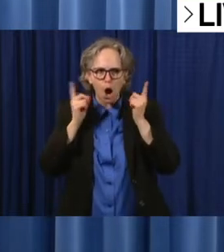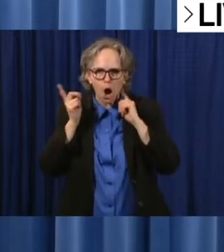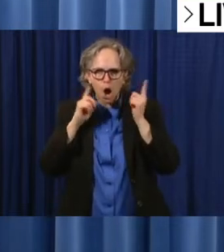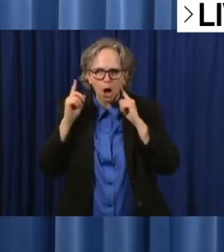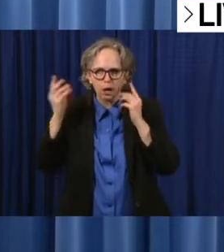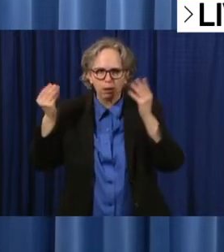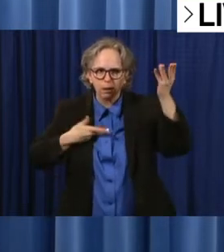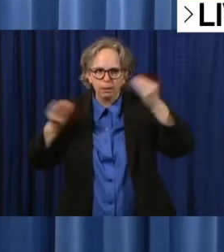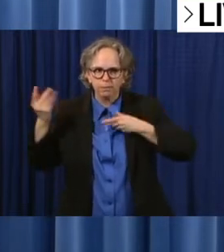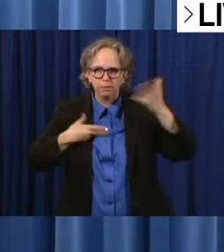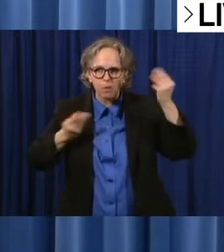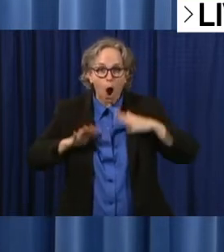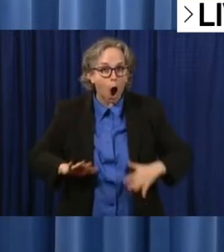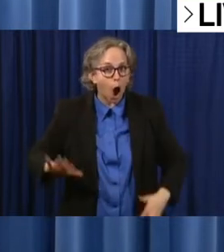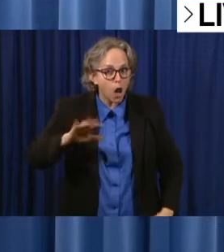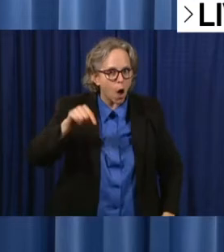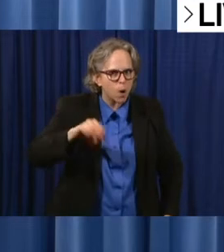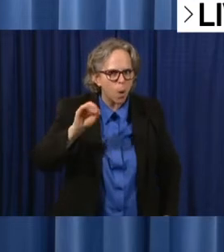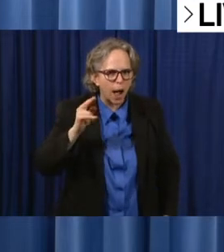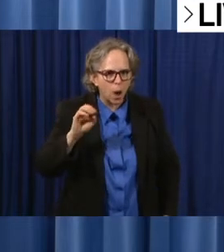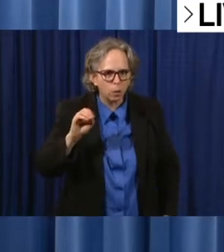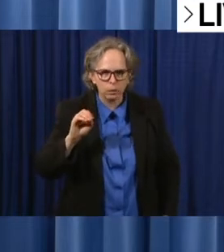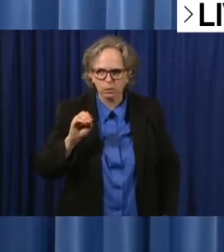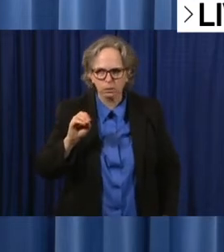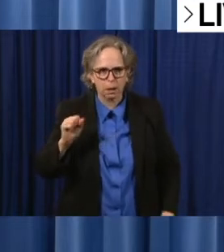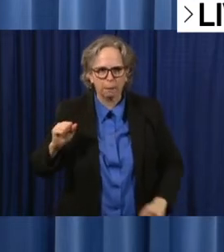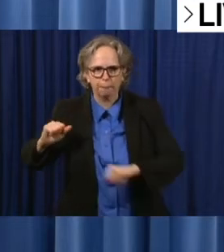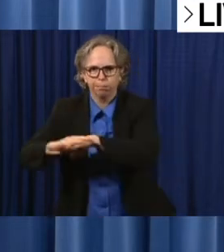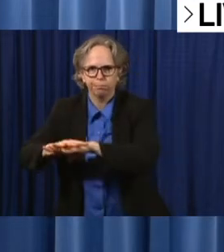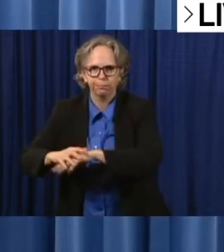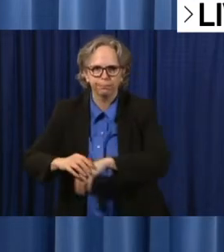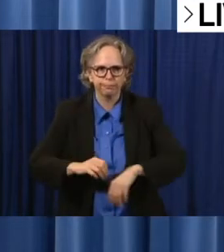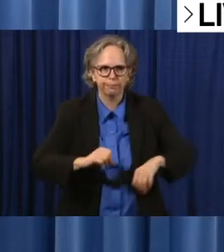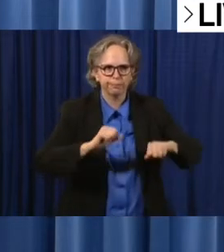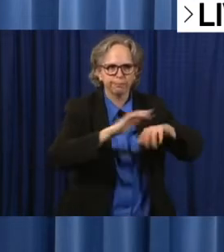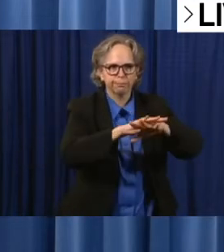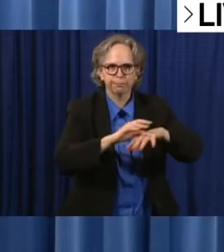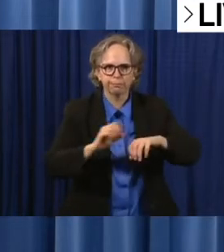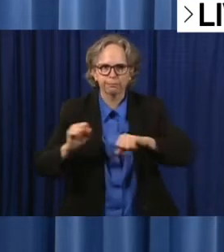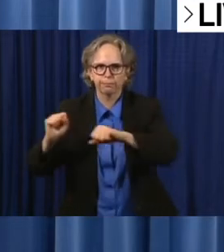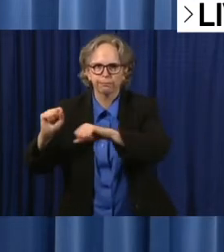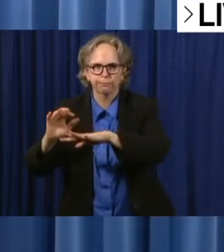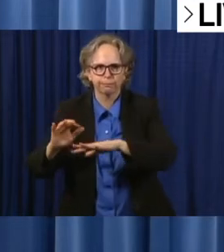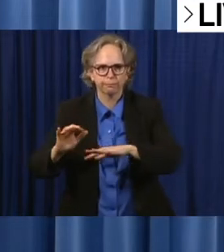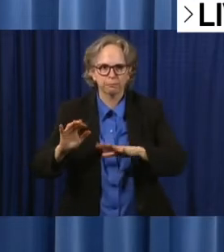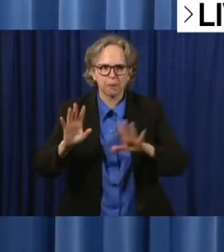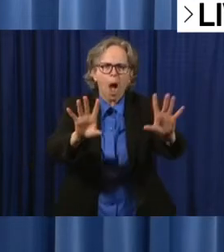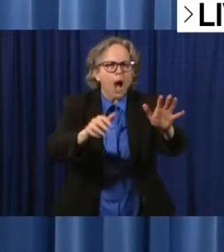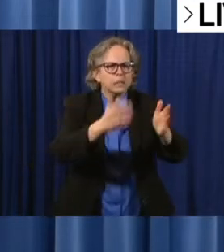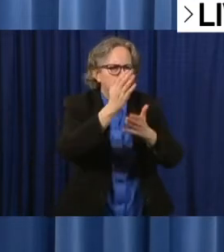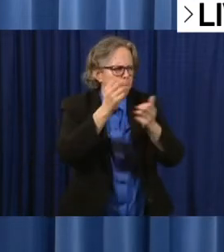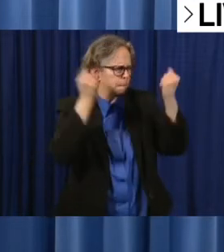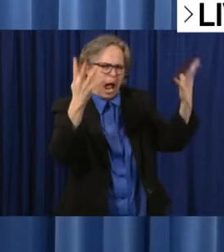over the weekend, it was clear that most restaurants were doing an amazingly good job.